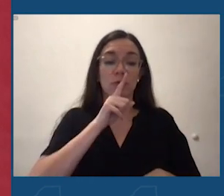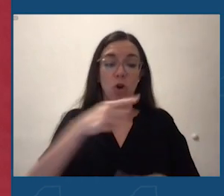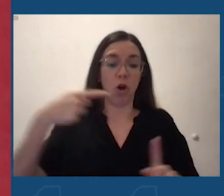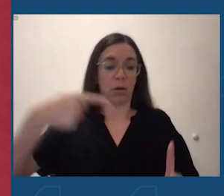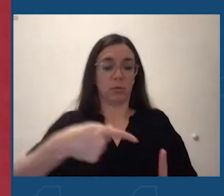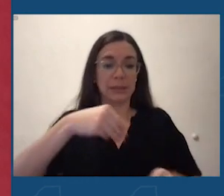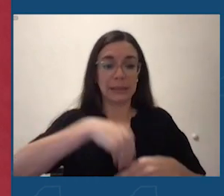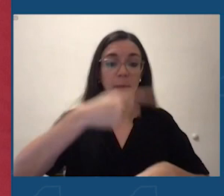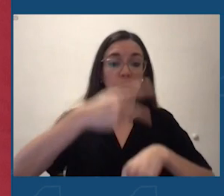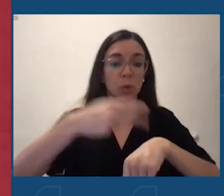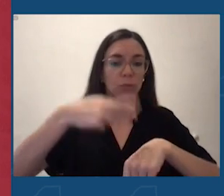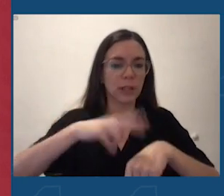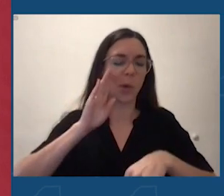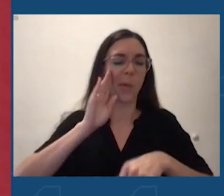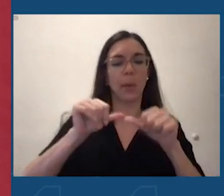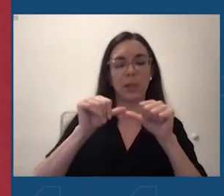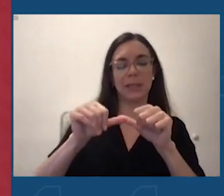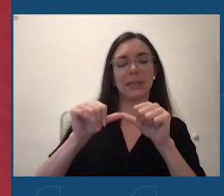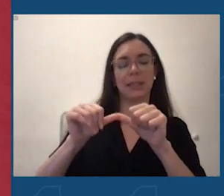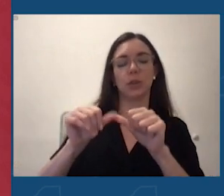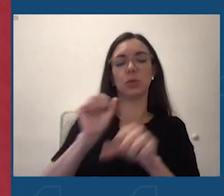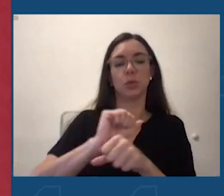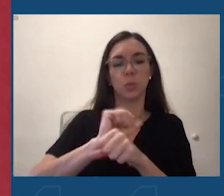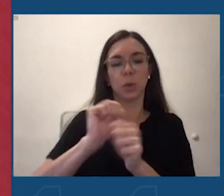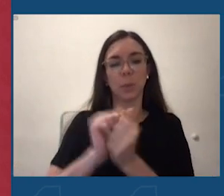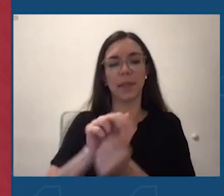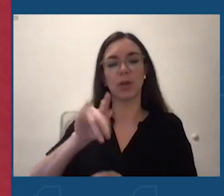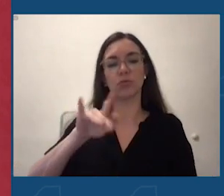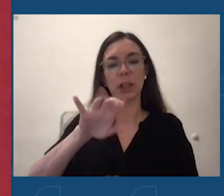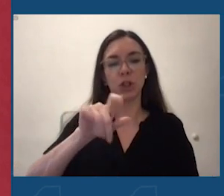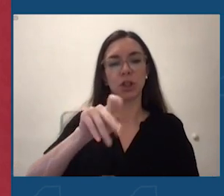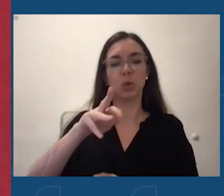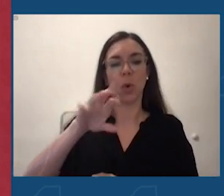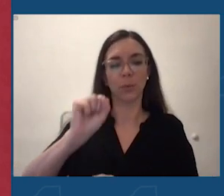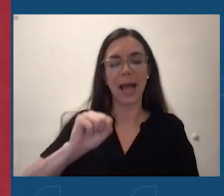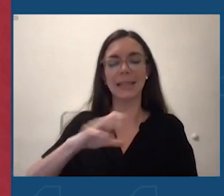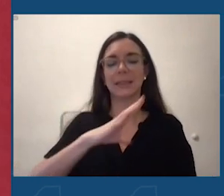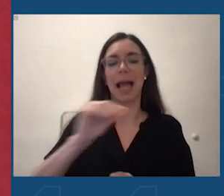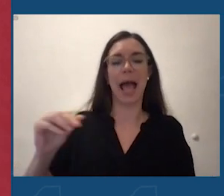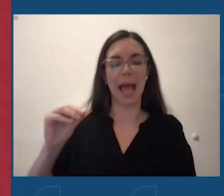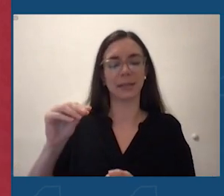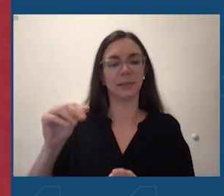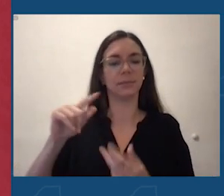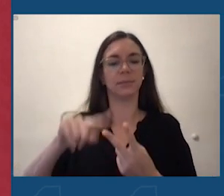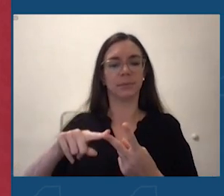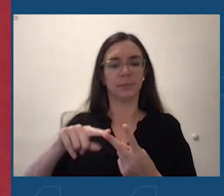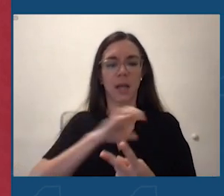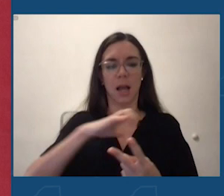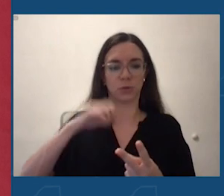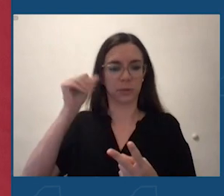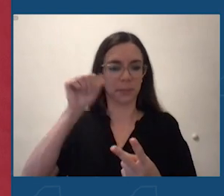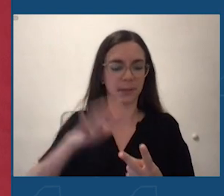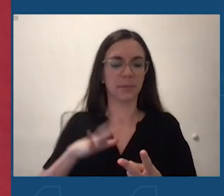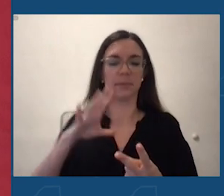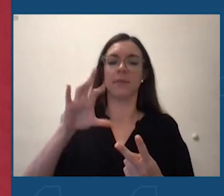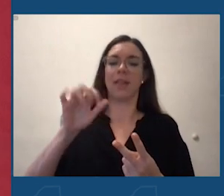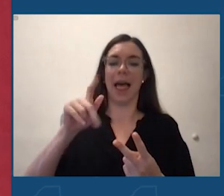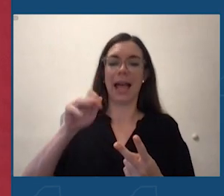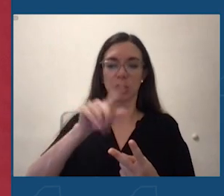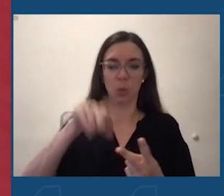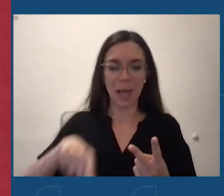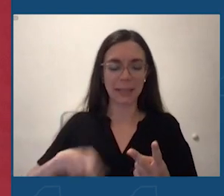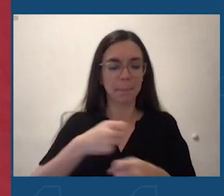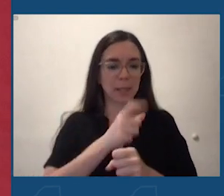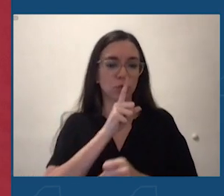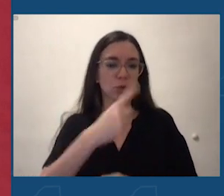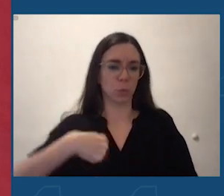continue to work with Nydia Velasquez and Richie Torres and our other leaders to identify the challenges and make sure we help, because this is part